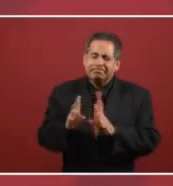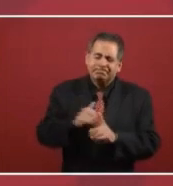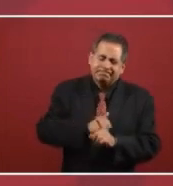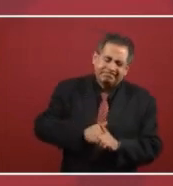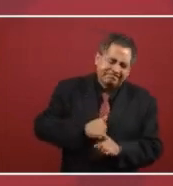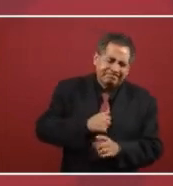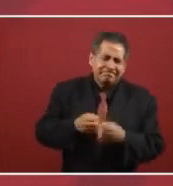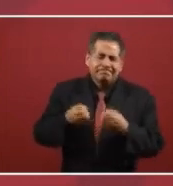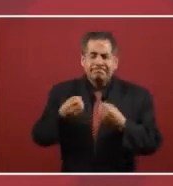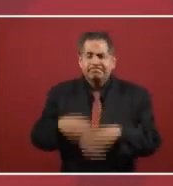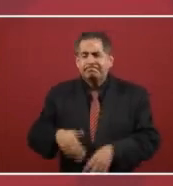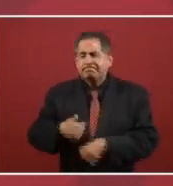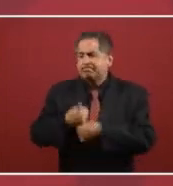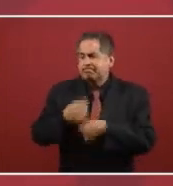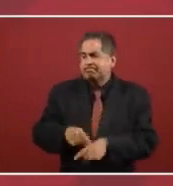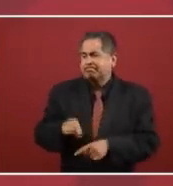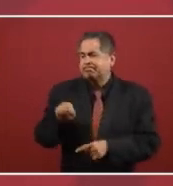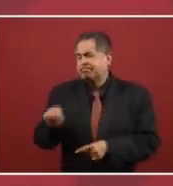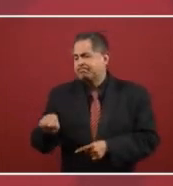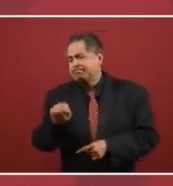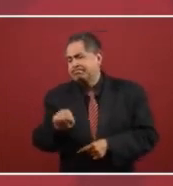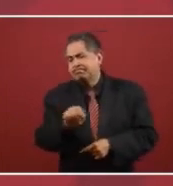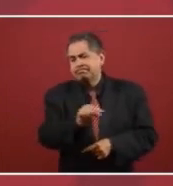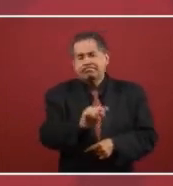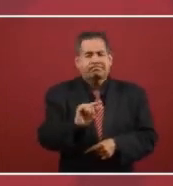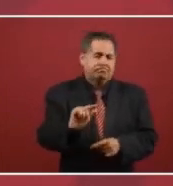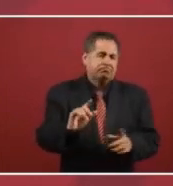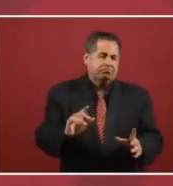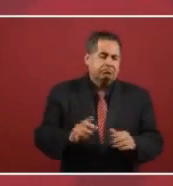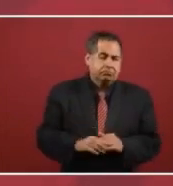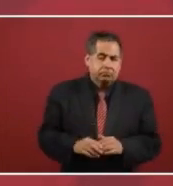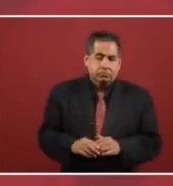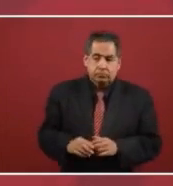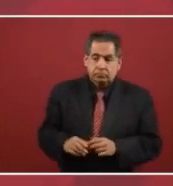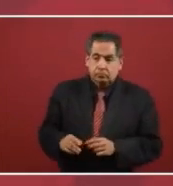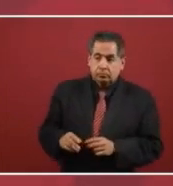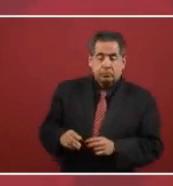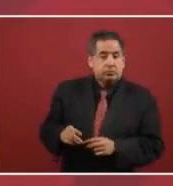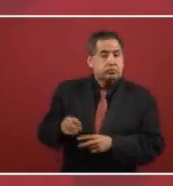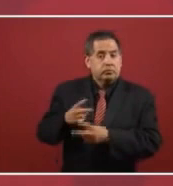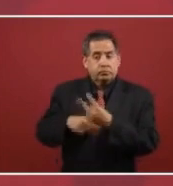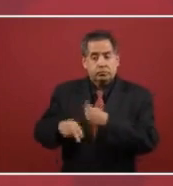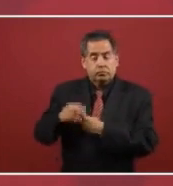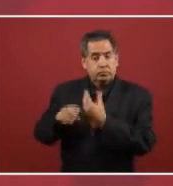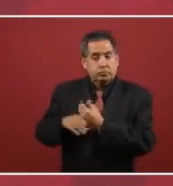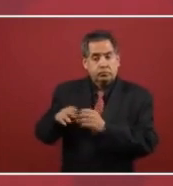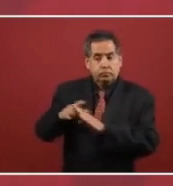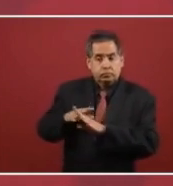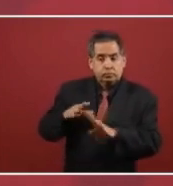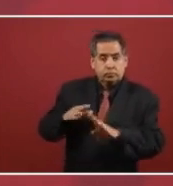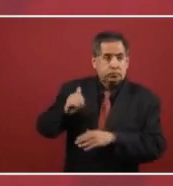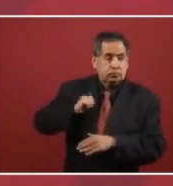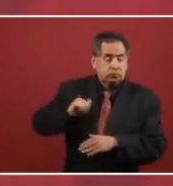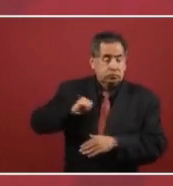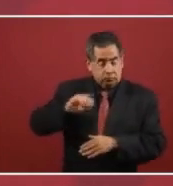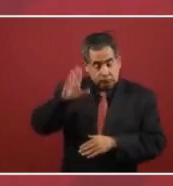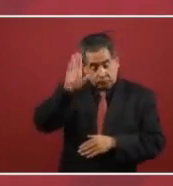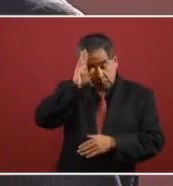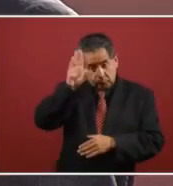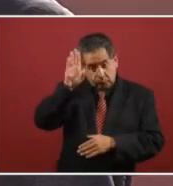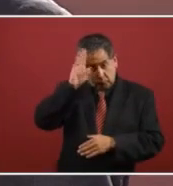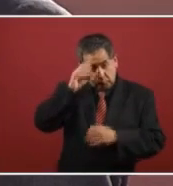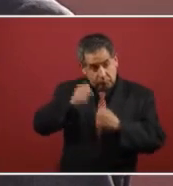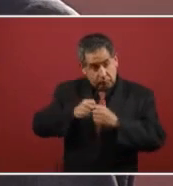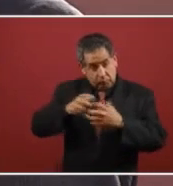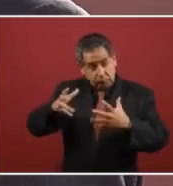lamentar. very few things to, Estamos hablando de to movimiento de flujo migratorio even though there was, como nunca se había visto en los